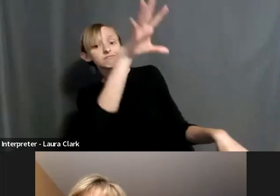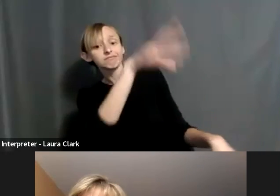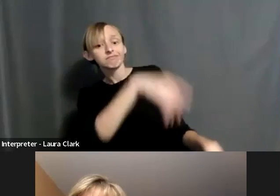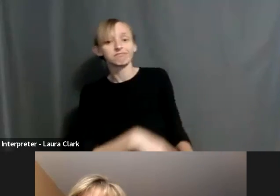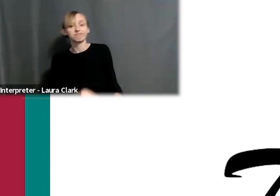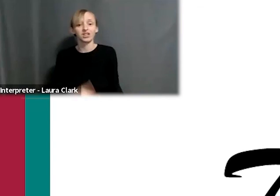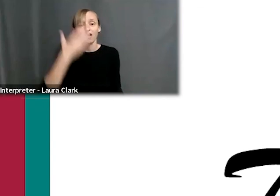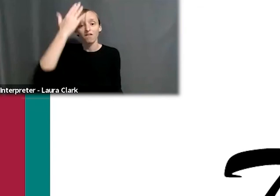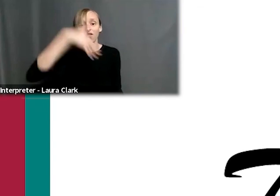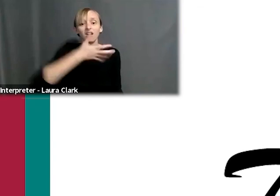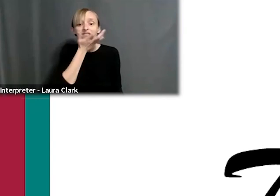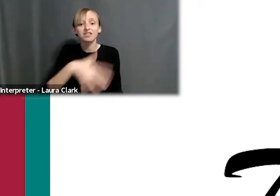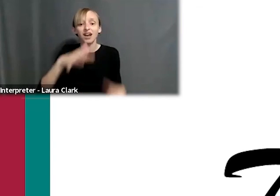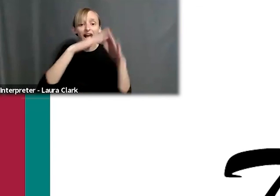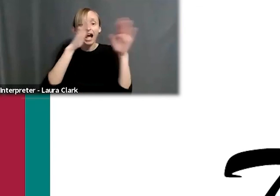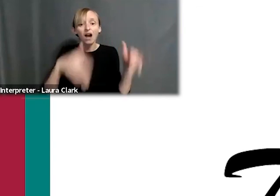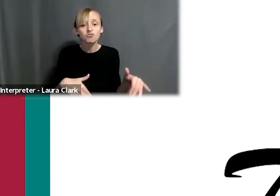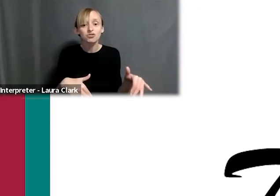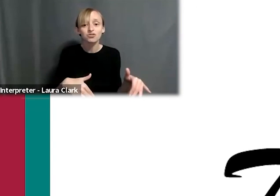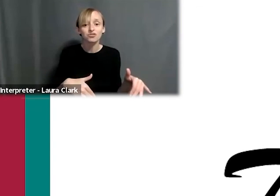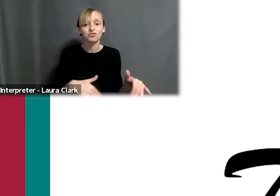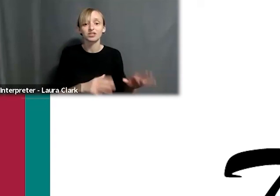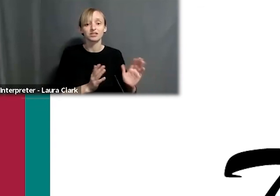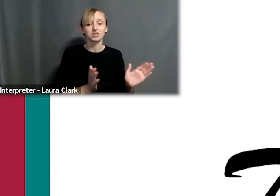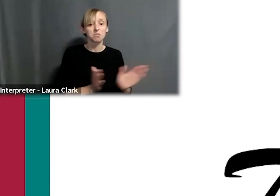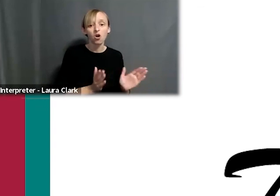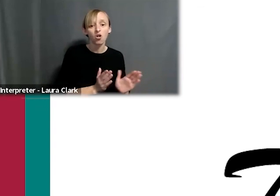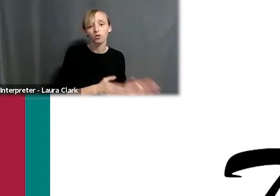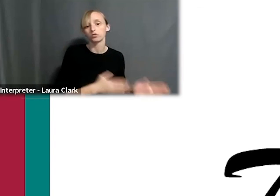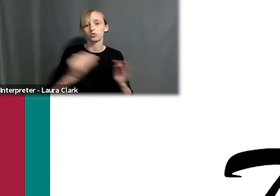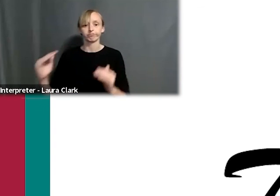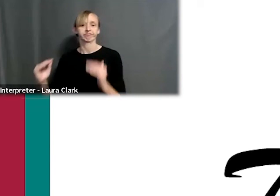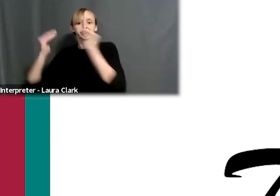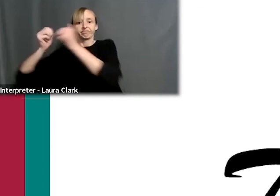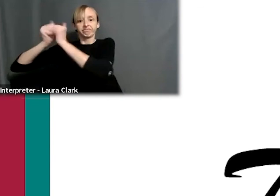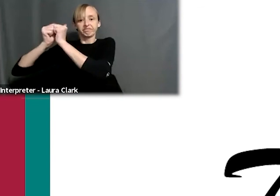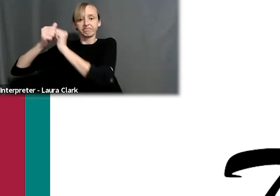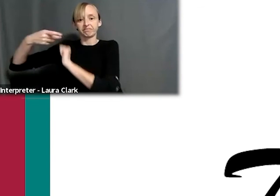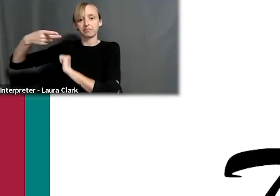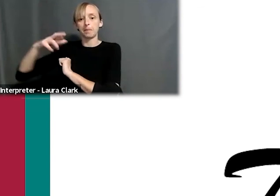front, or all the way up to the most elite levels of Paralympics.